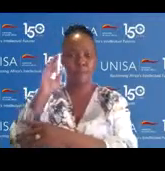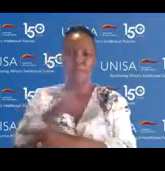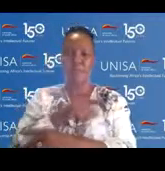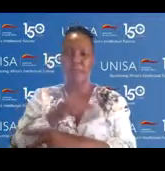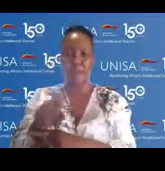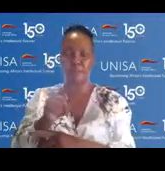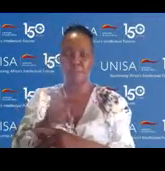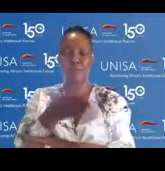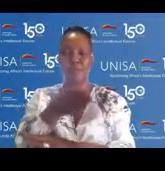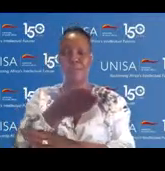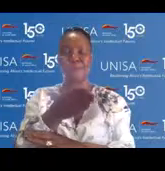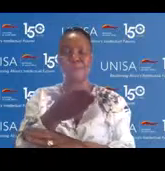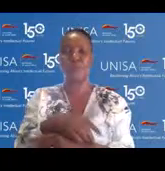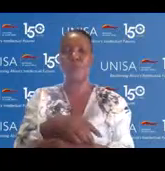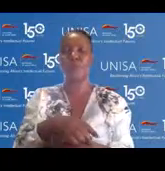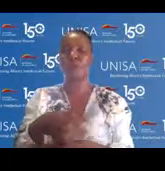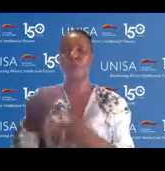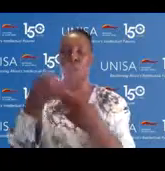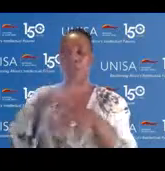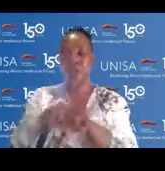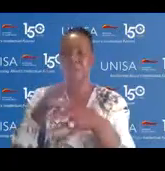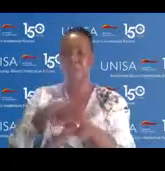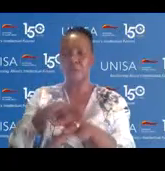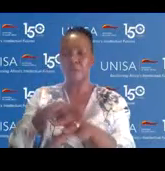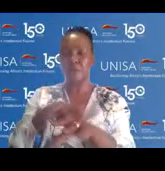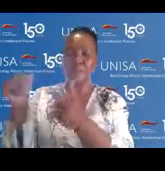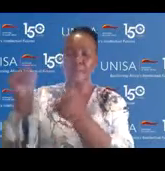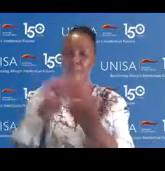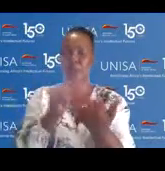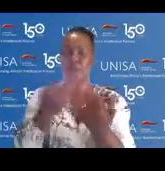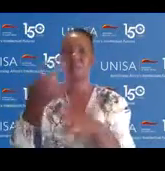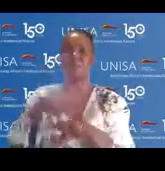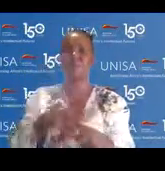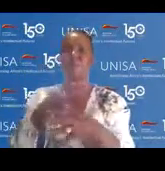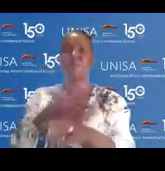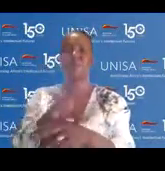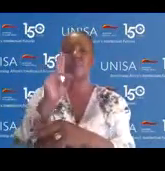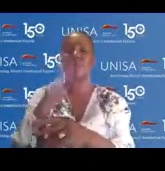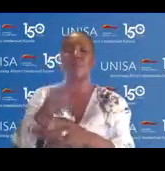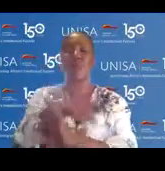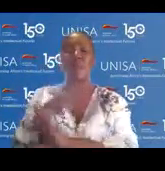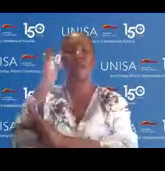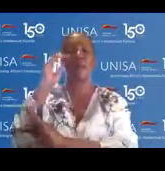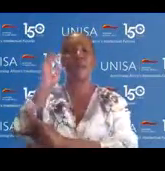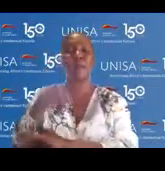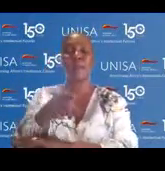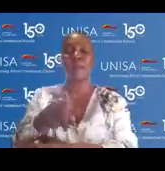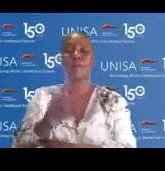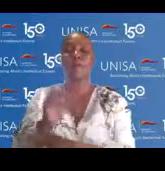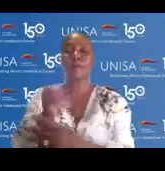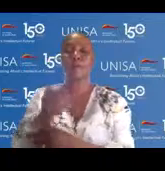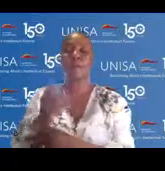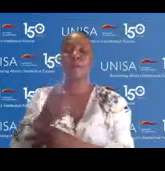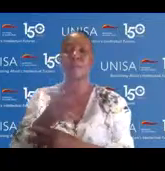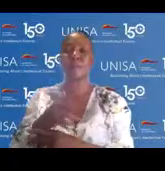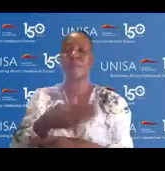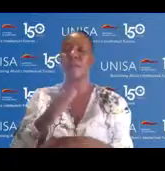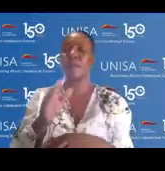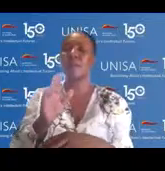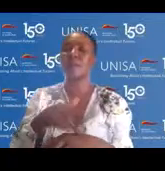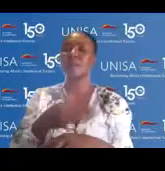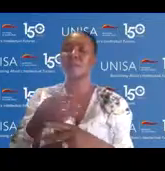website. So when you go back on the website, then it will actually remember you and have the latest information from the